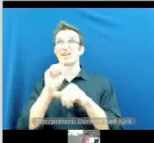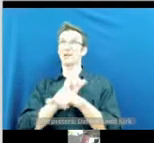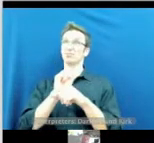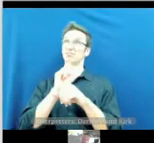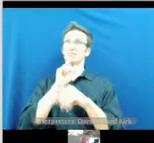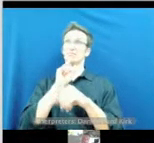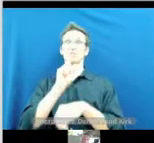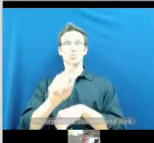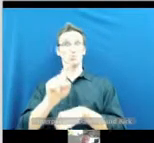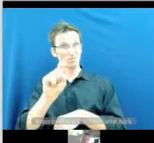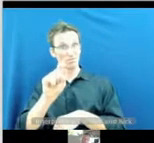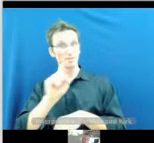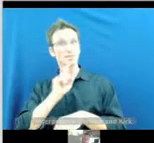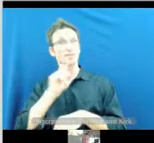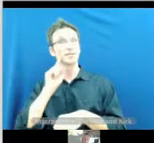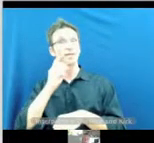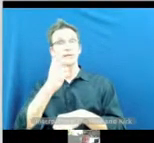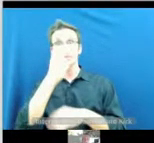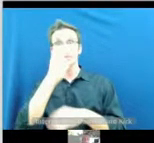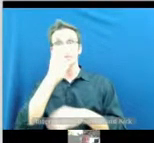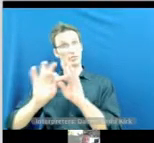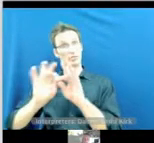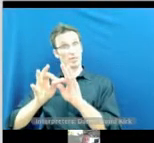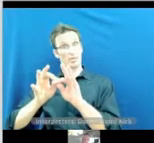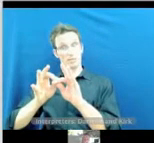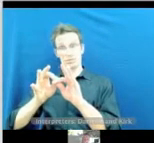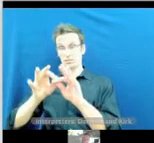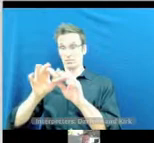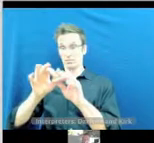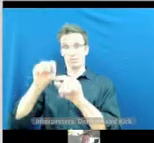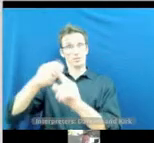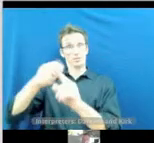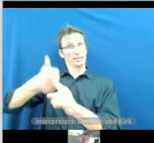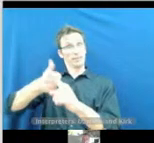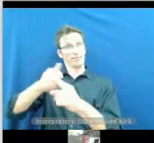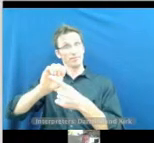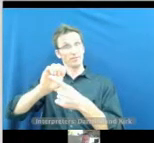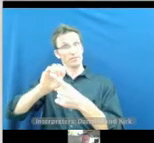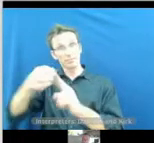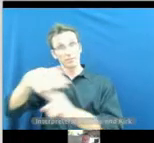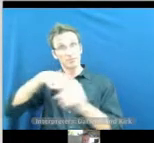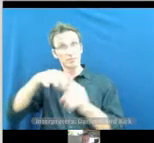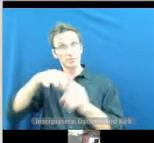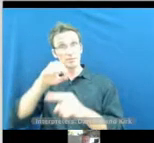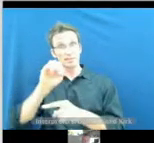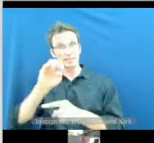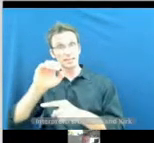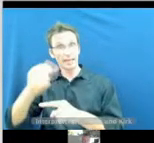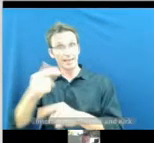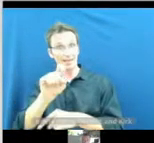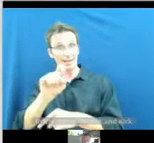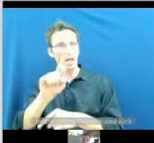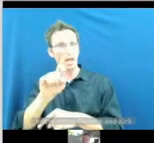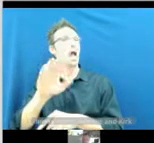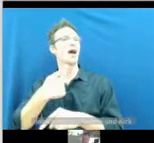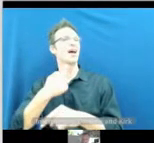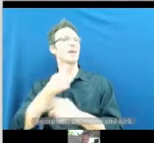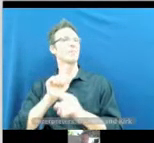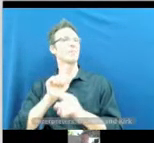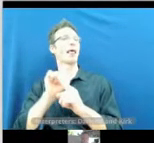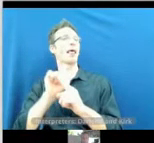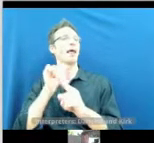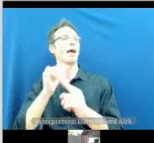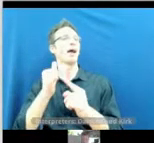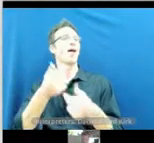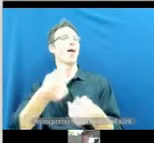Can deaf-blind interpreting be its own setting? And of course, I'm setting you up with that question. The